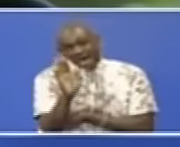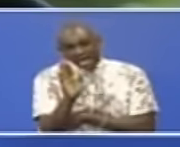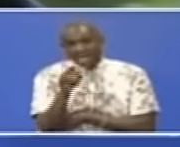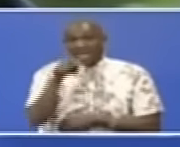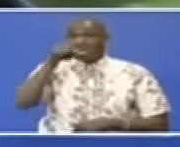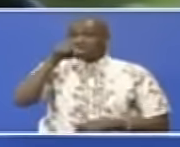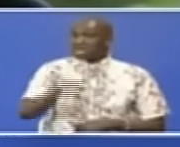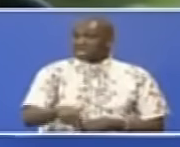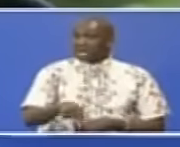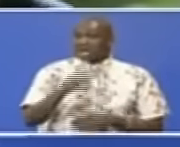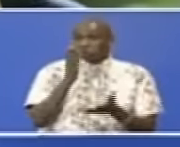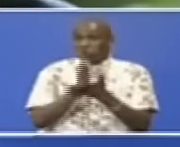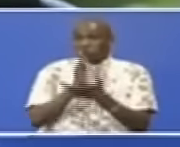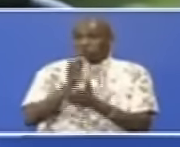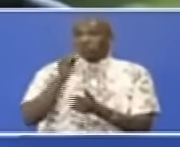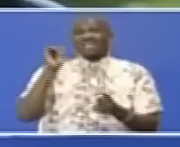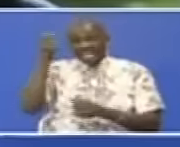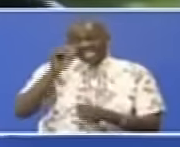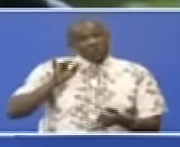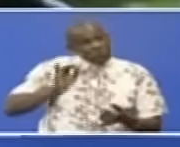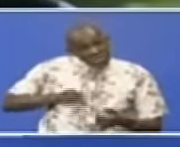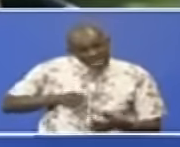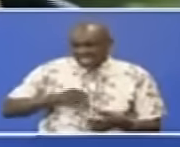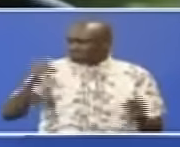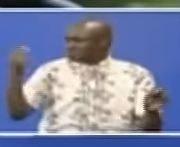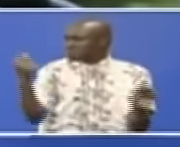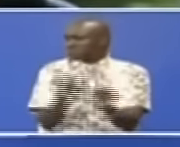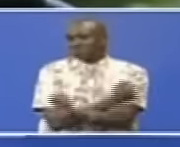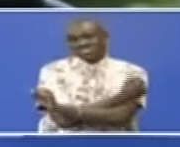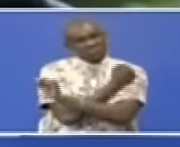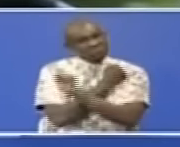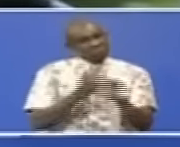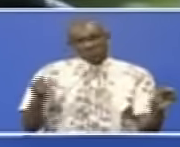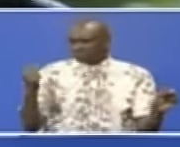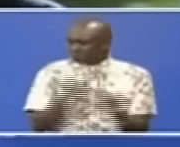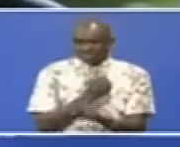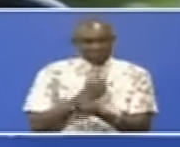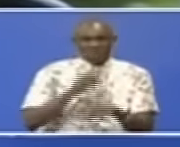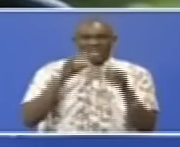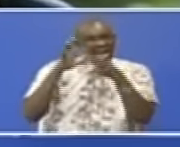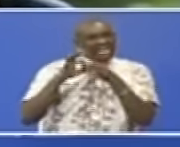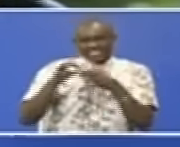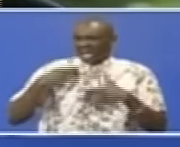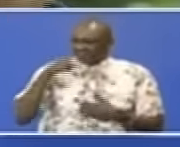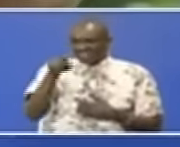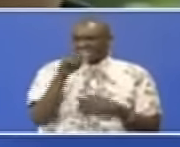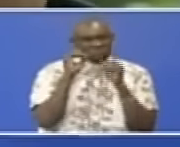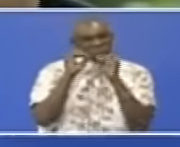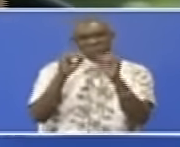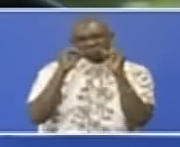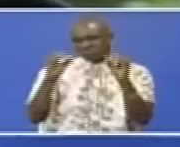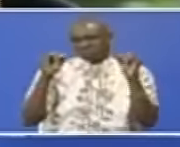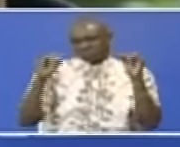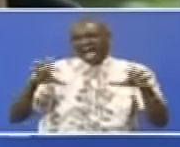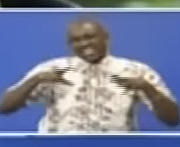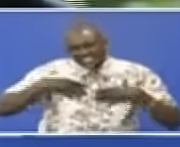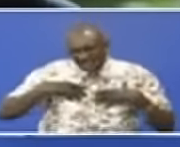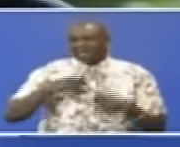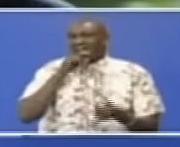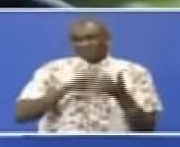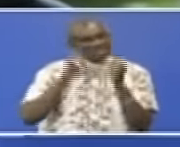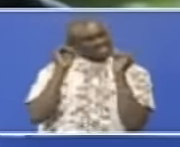ambacho wabibi wetu wa Kenya ambaye hawana akili hiyo, hawana hiyo upokezi mwema